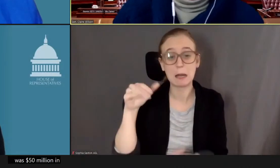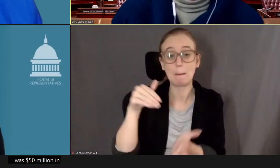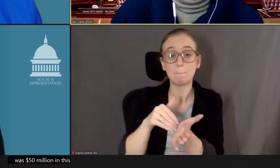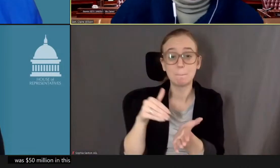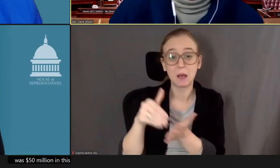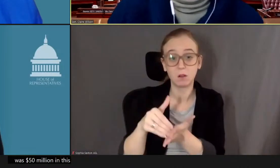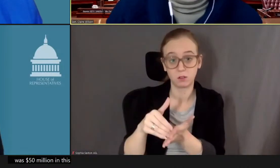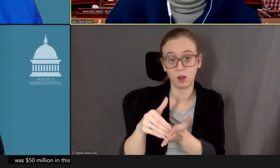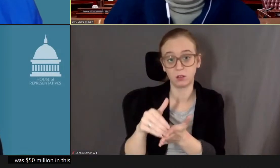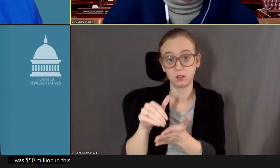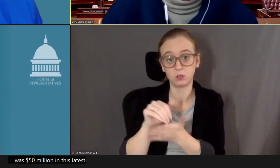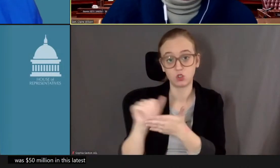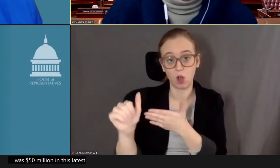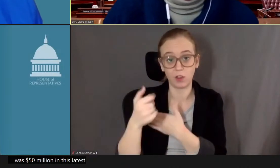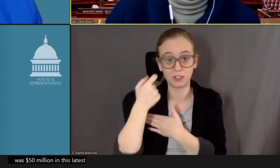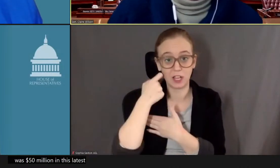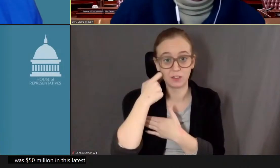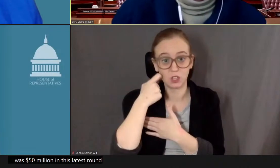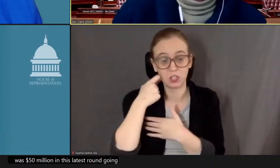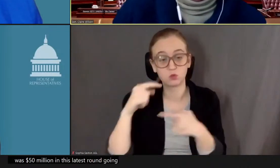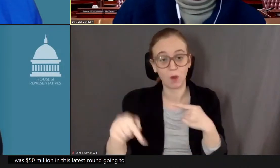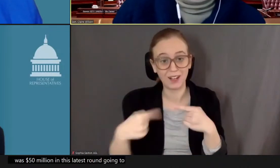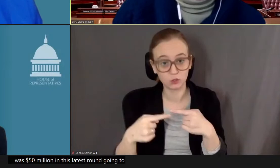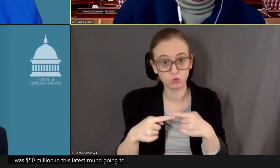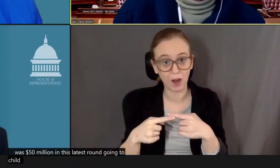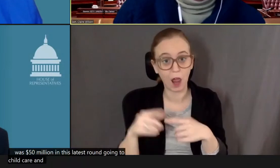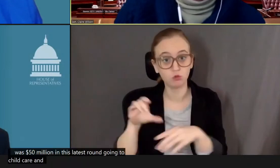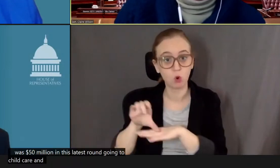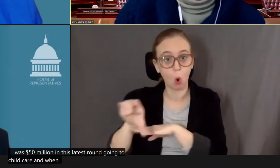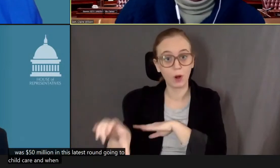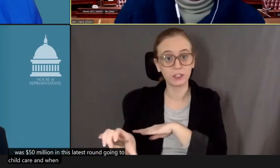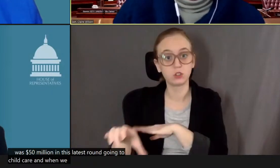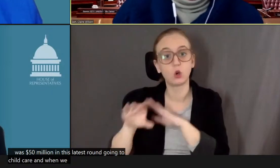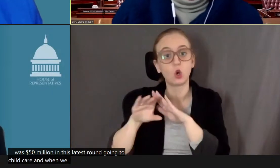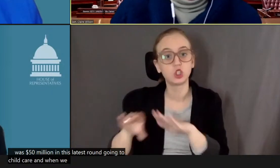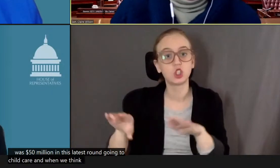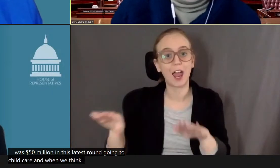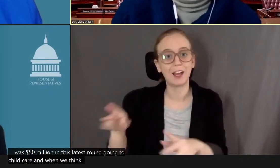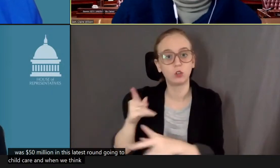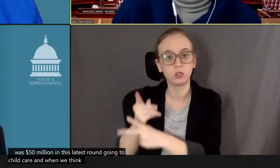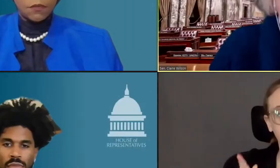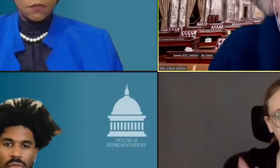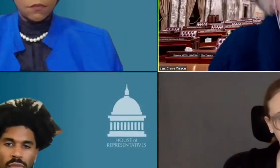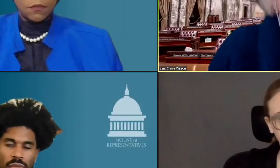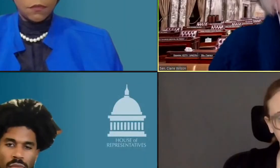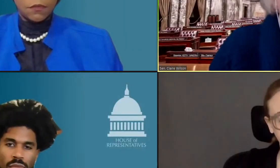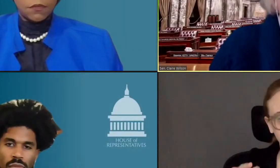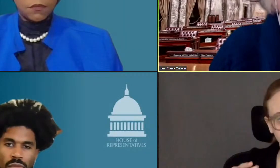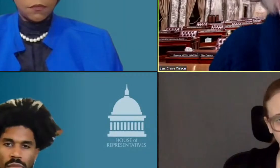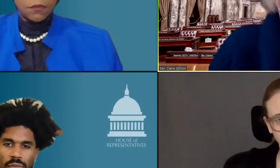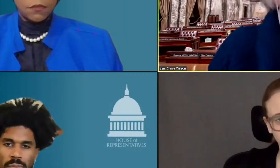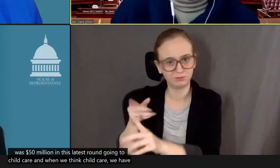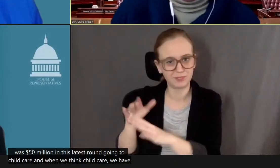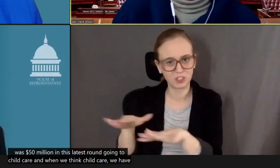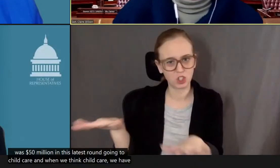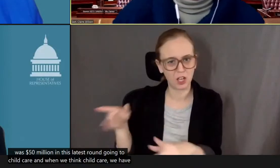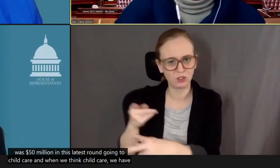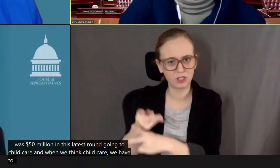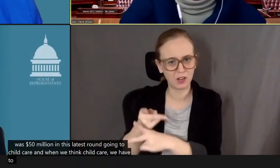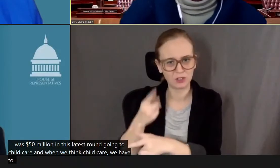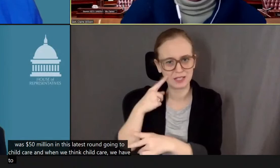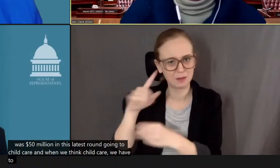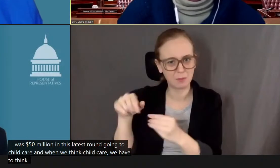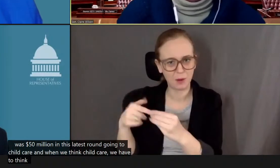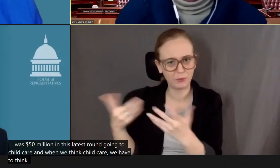round going to childcare. And when we think childcare, we have to think birth all the